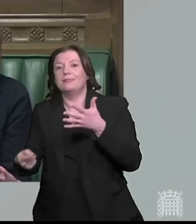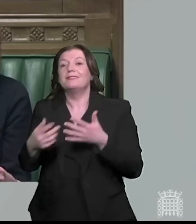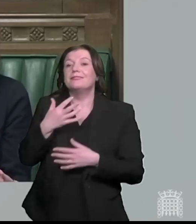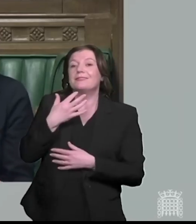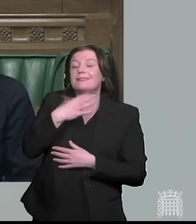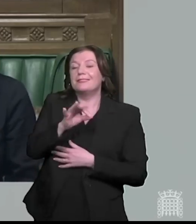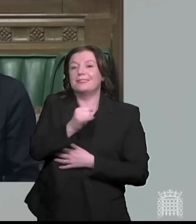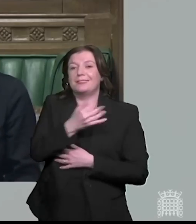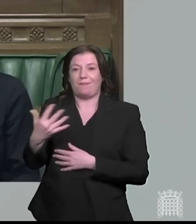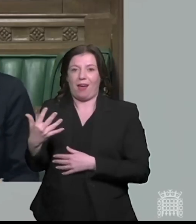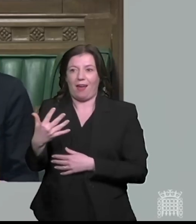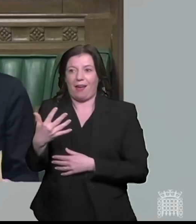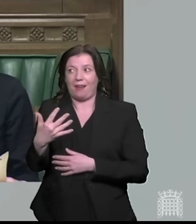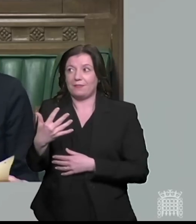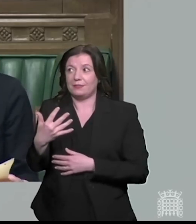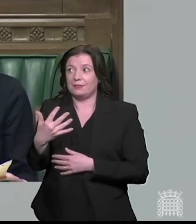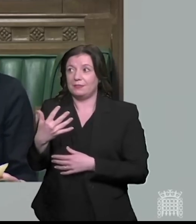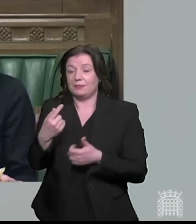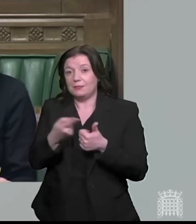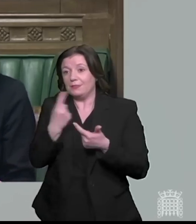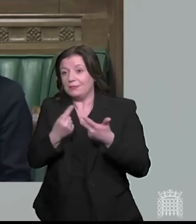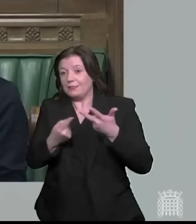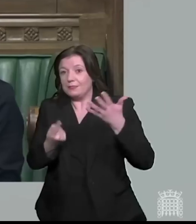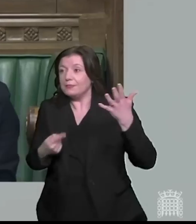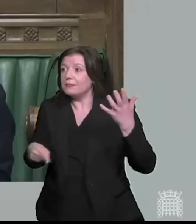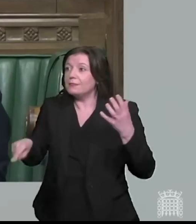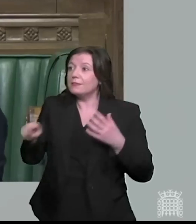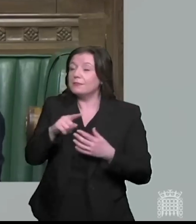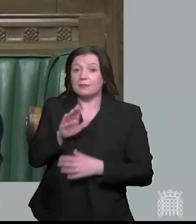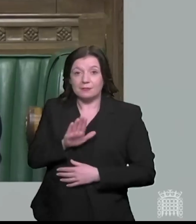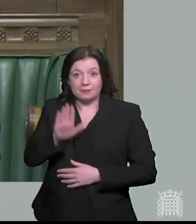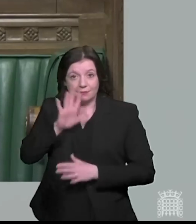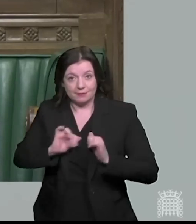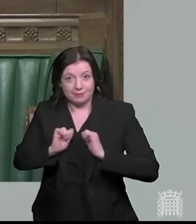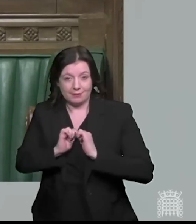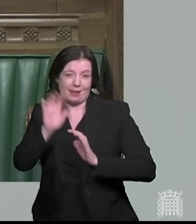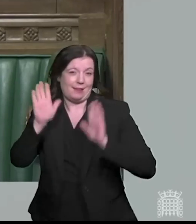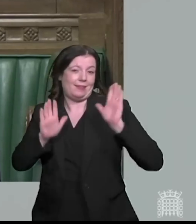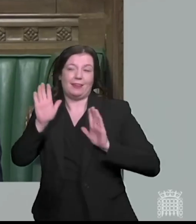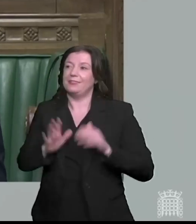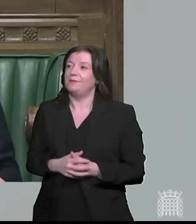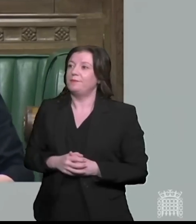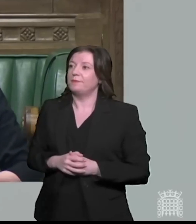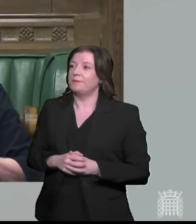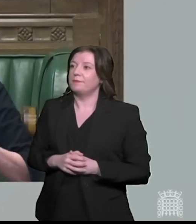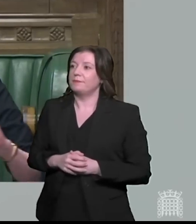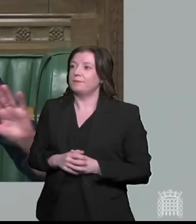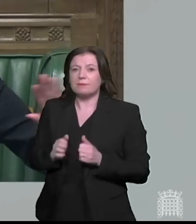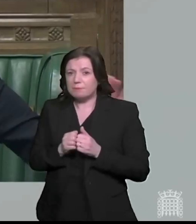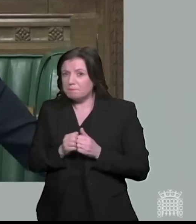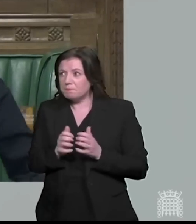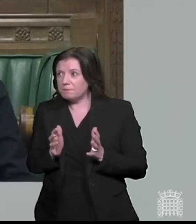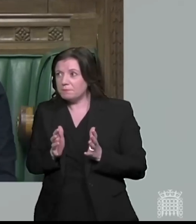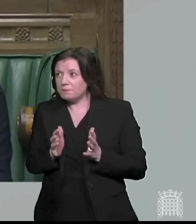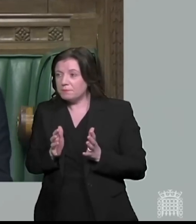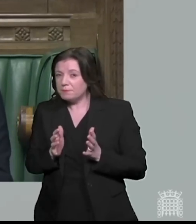number 65. As many as are of that opinion, say aye. Aye. Of the contrary, no.